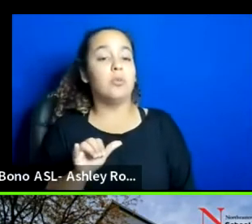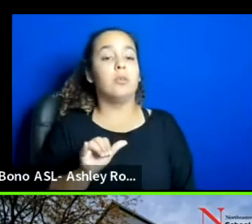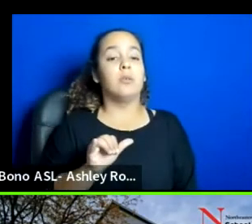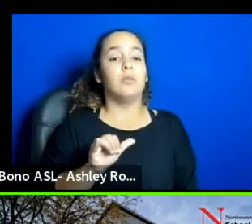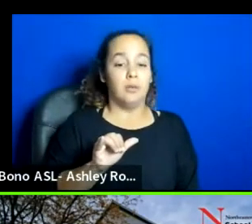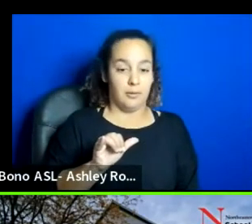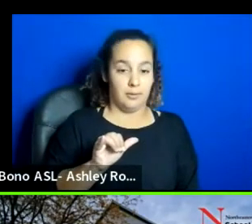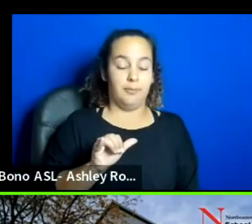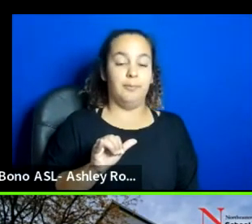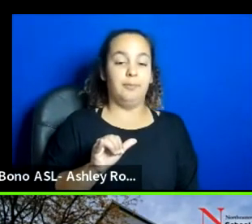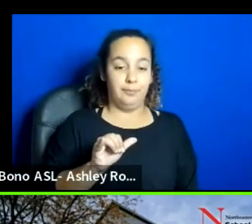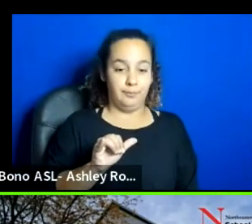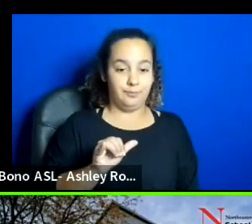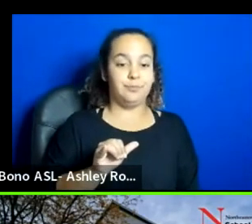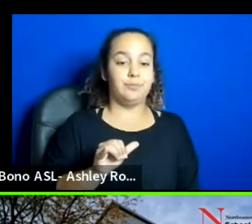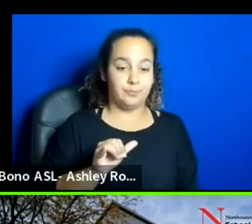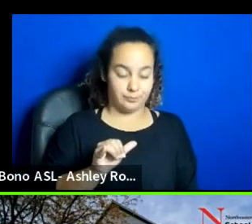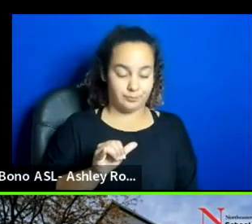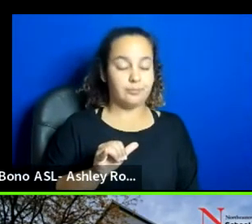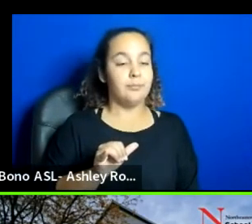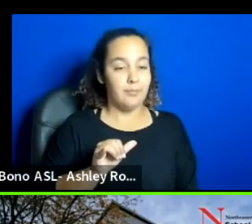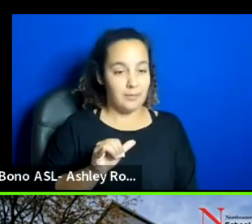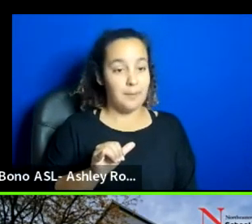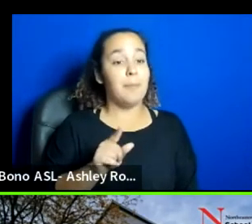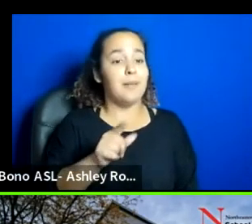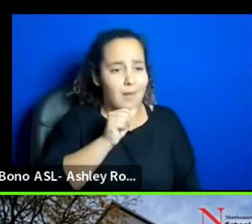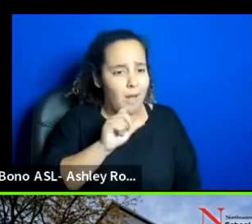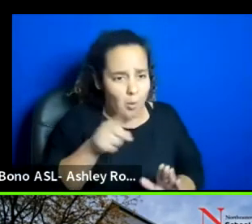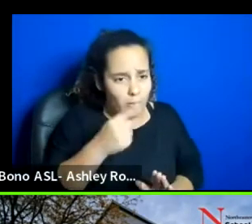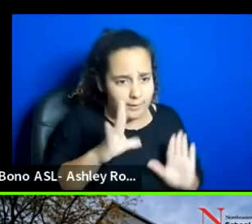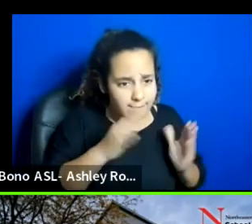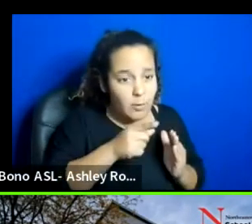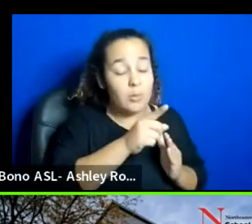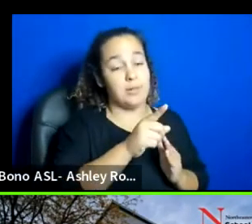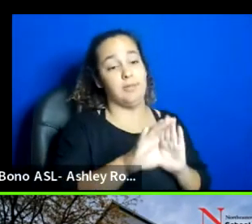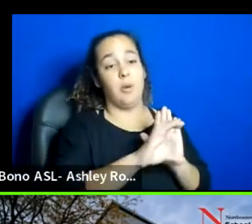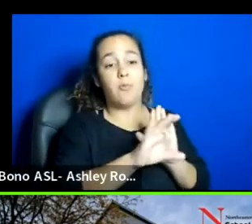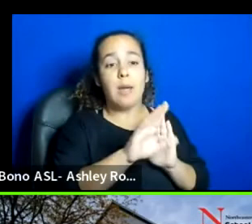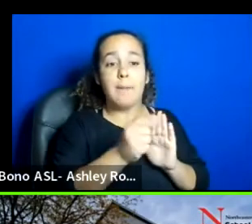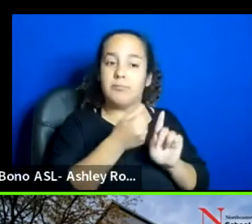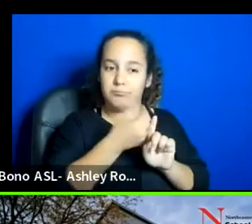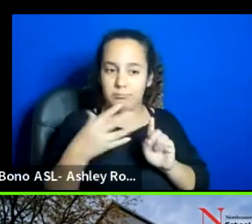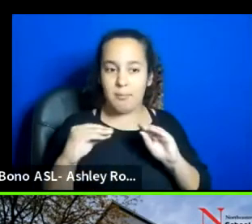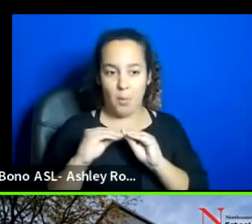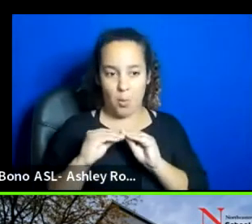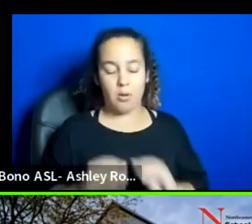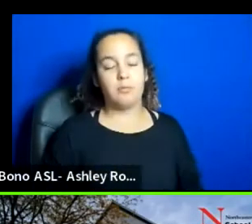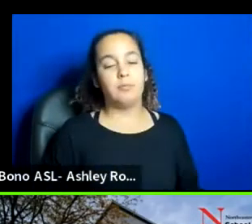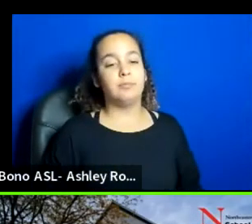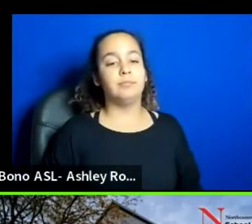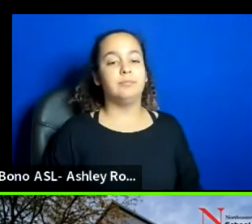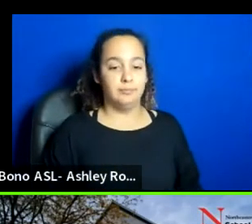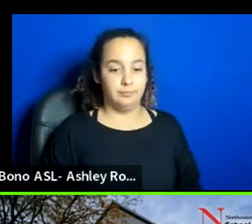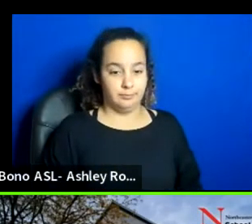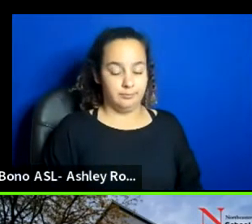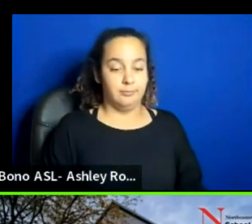less pride of place than a history of copyright law might give them. And that brings me